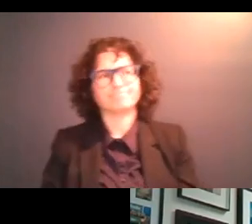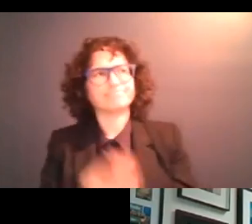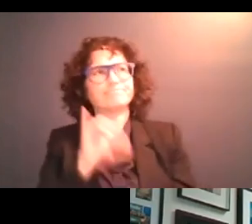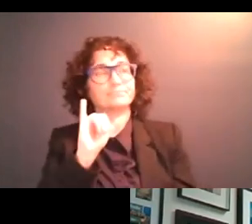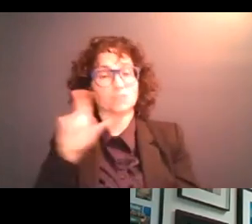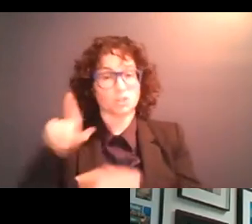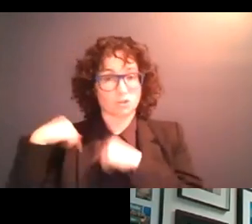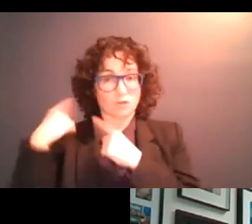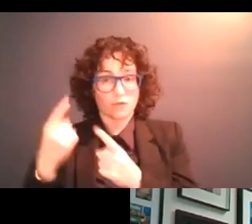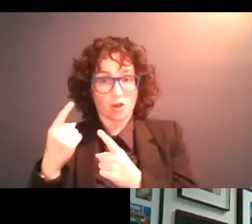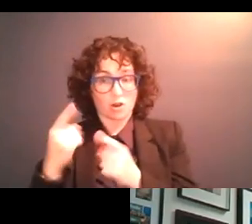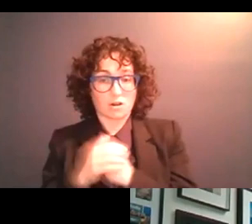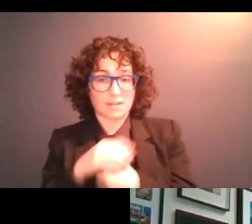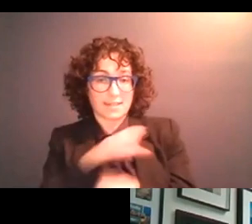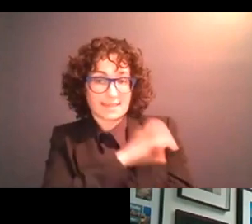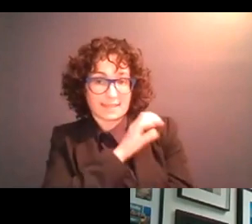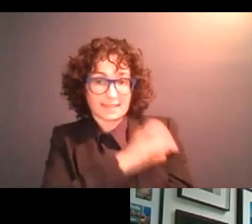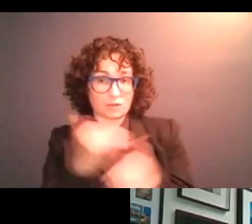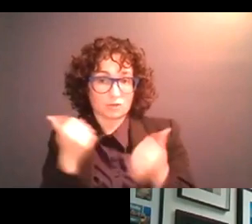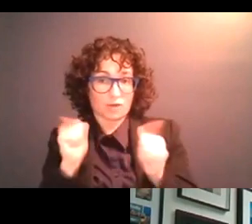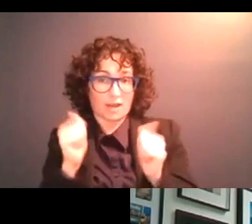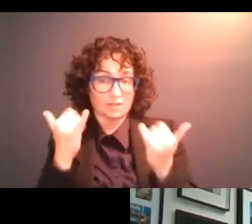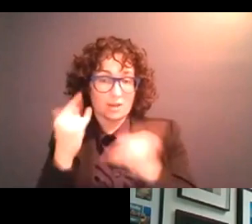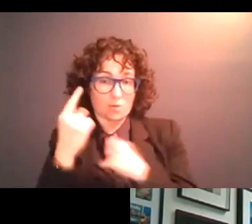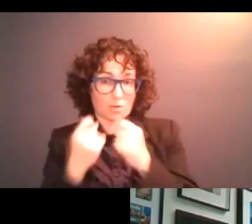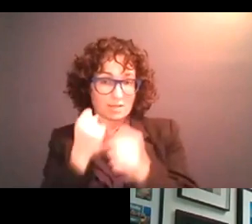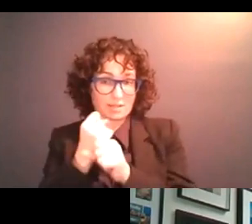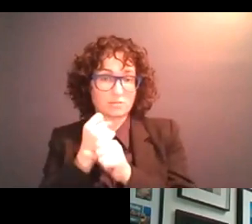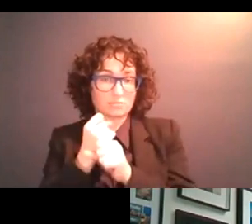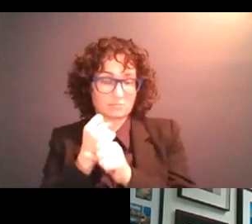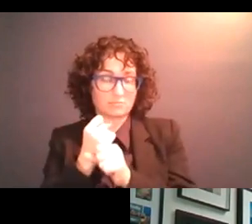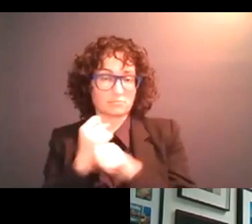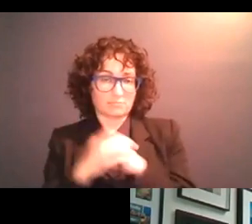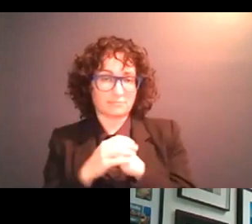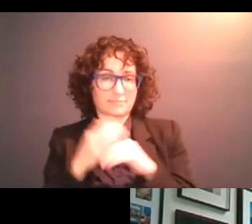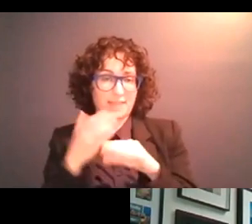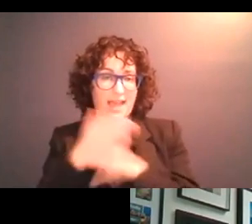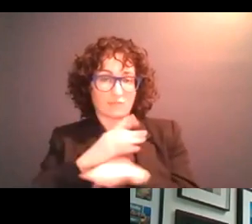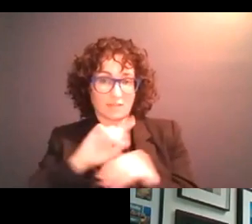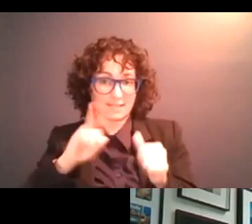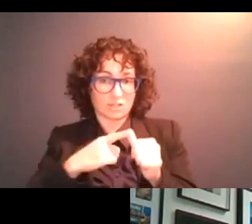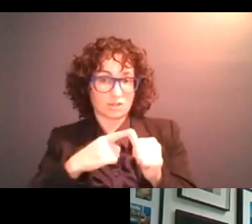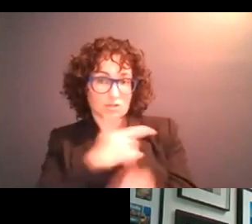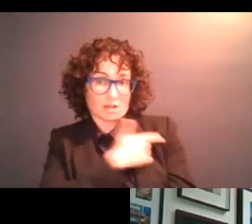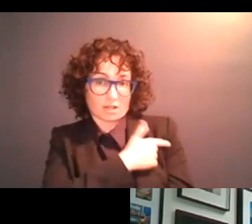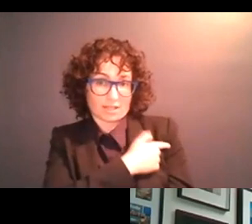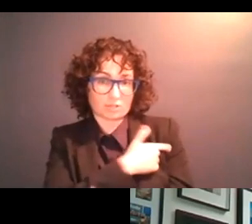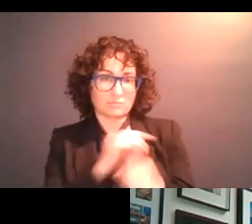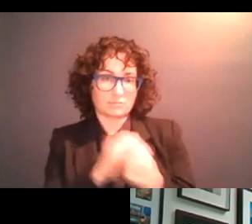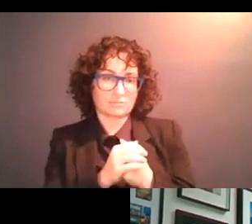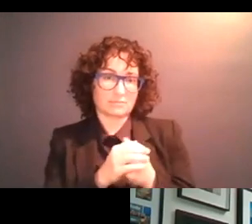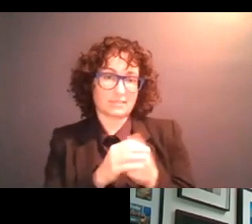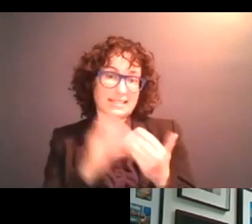clinical trials are now getting to 1 year after the initial inoculation with the vaccine. So it seems